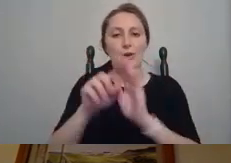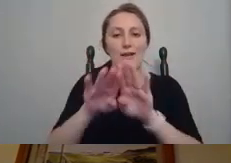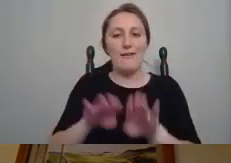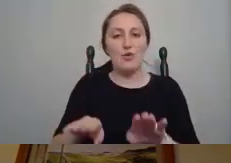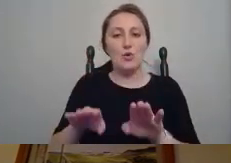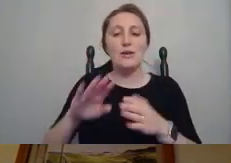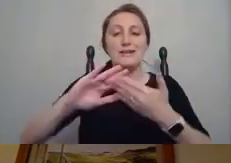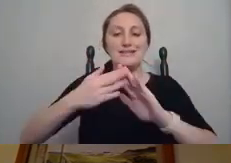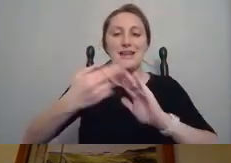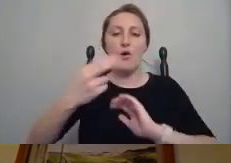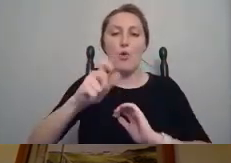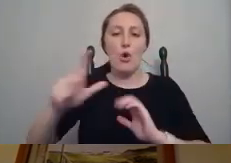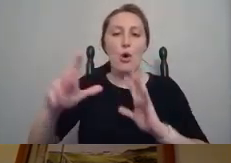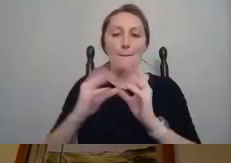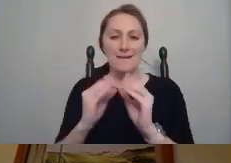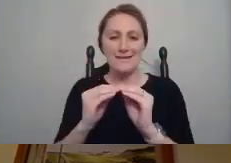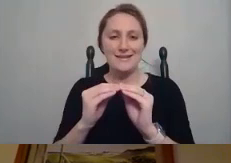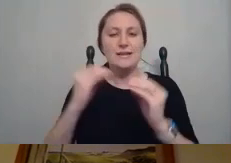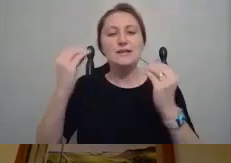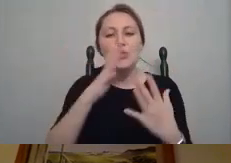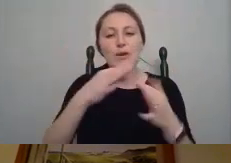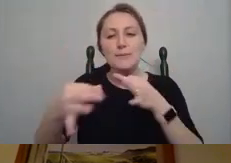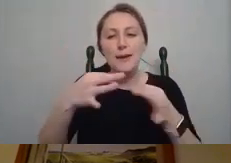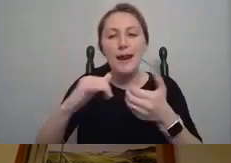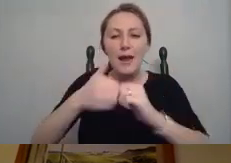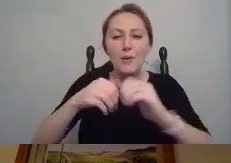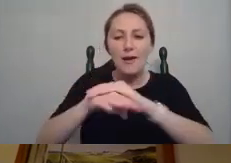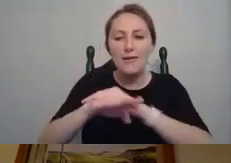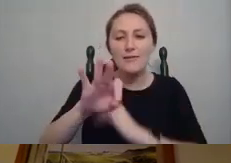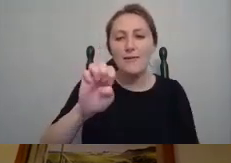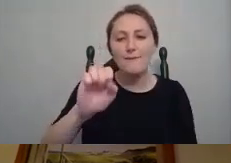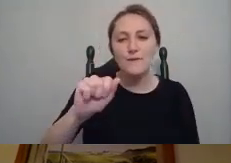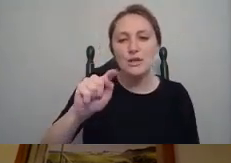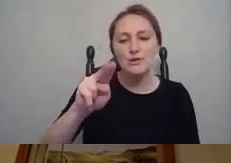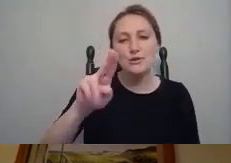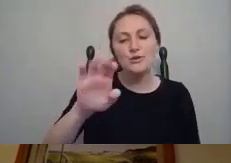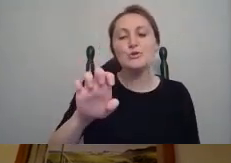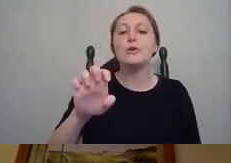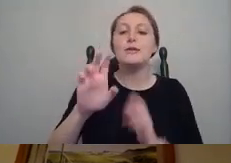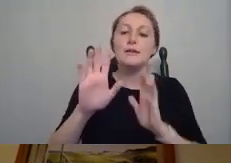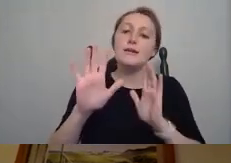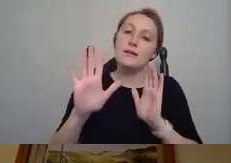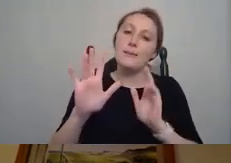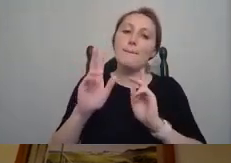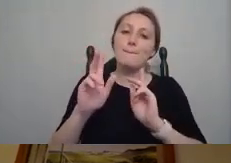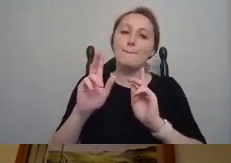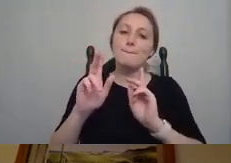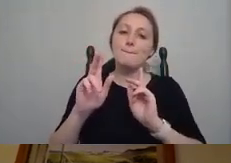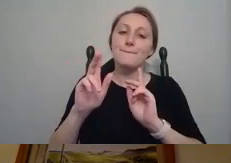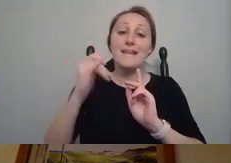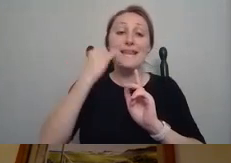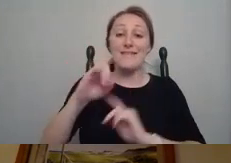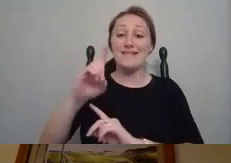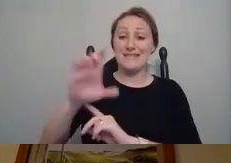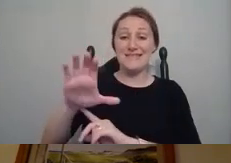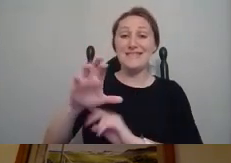walk through how to access these features, and people can, if the district is